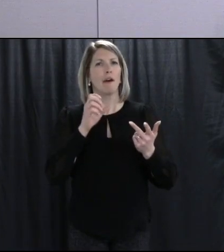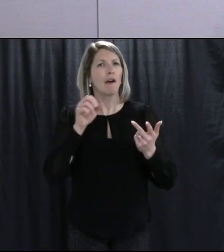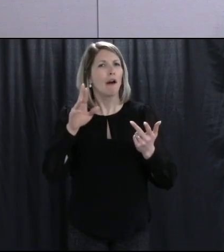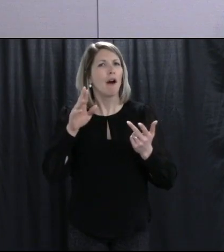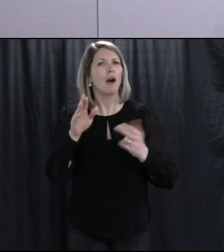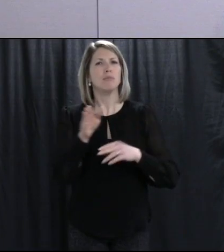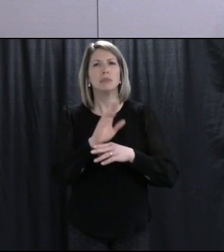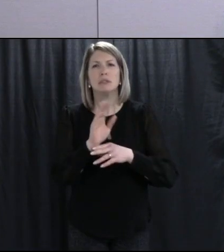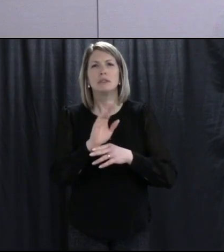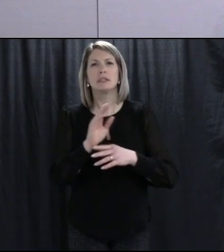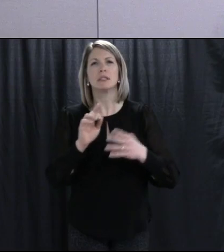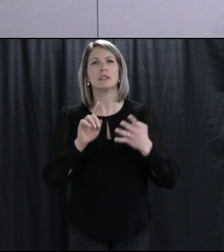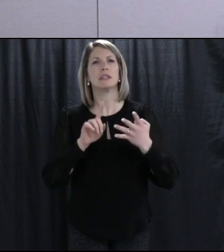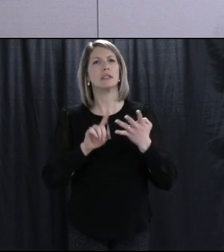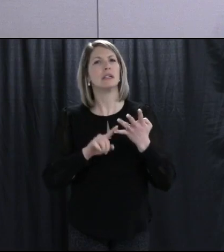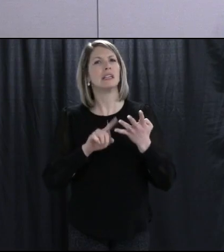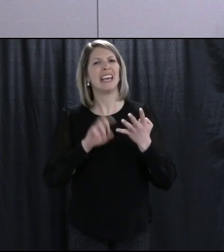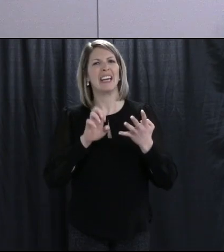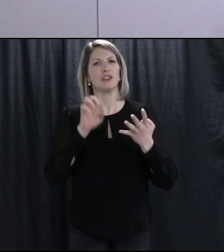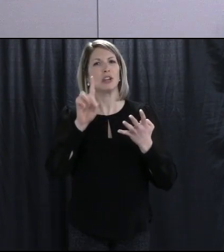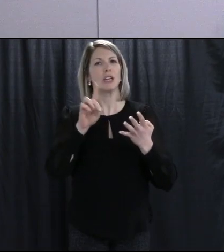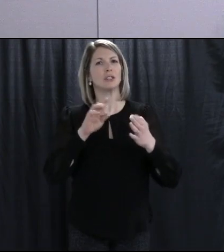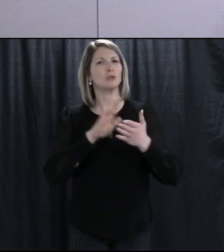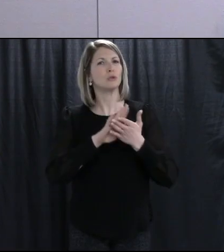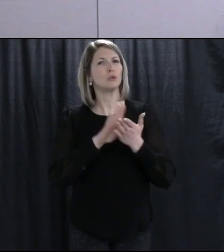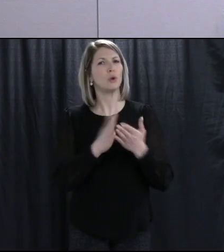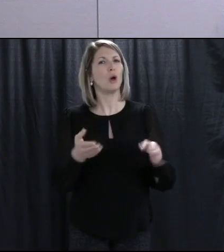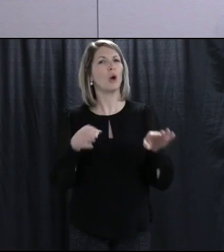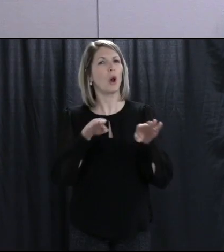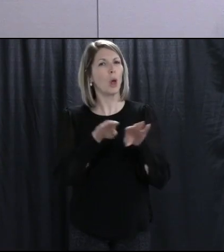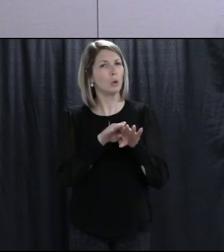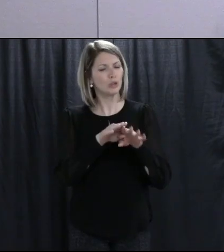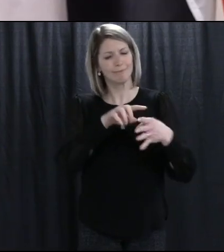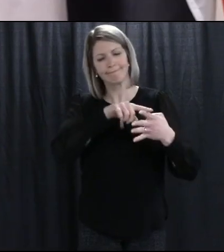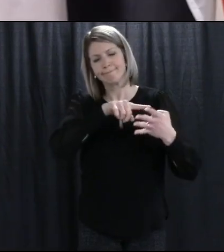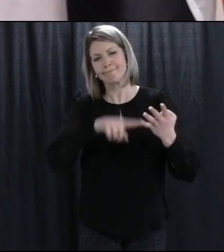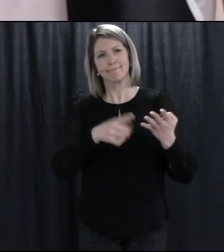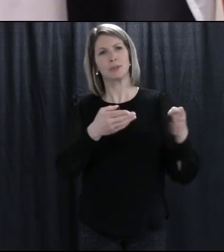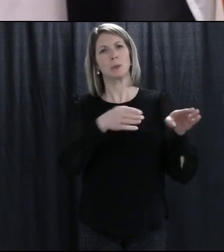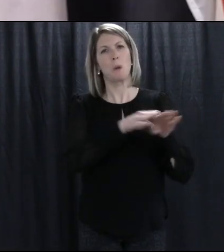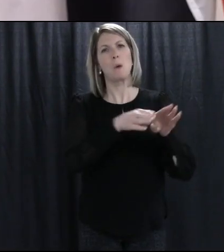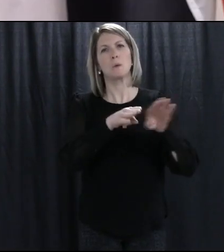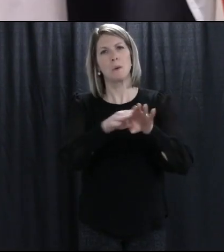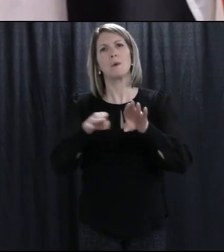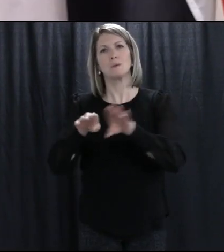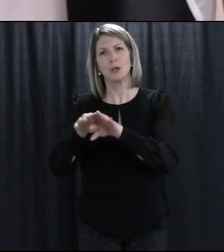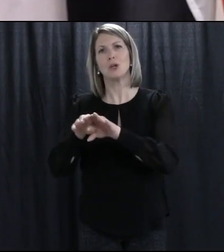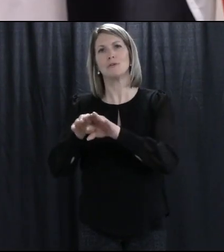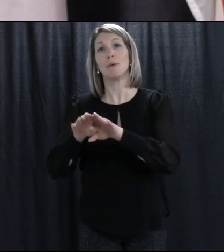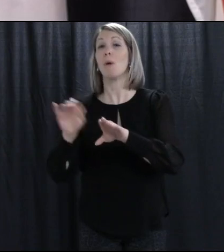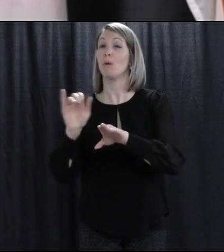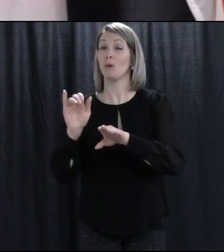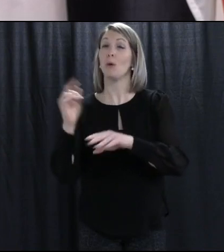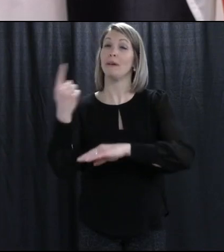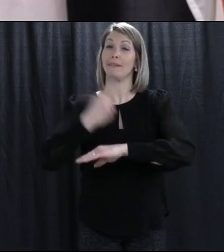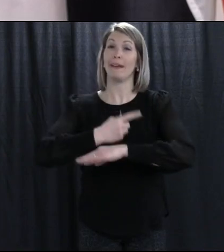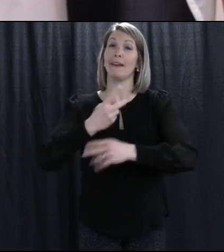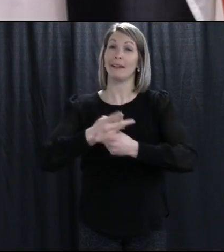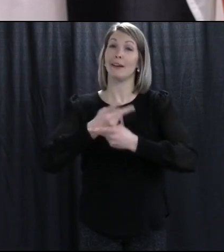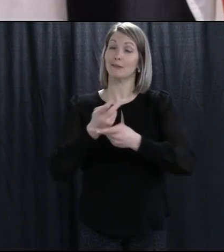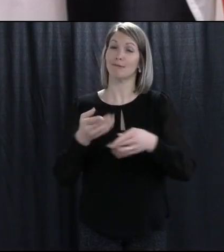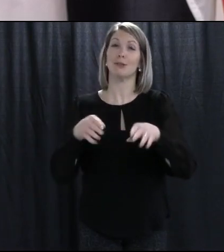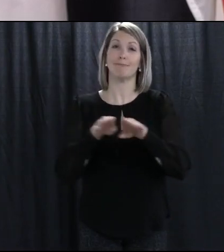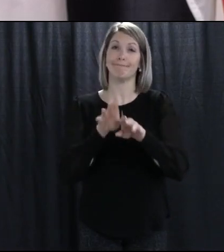seen education suspended within our schools and closure within our daycares. We've seen